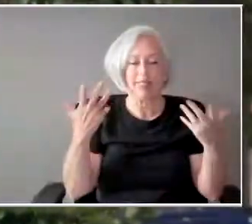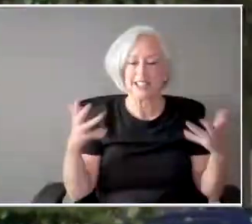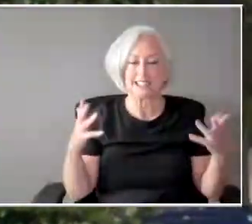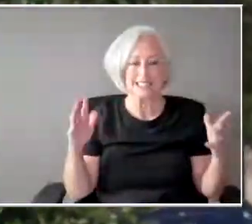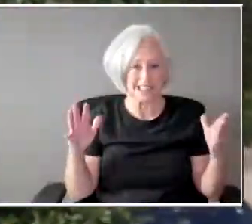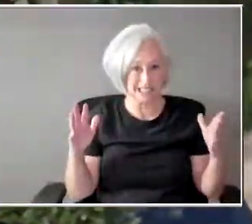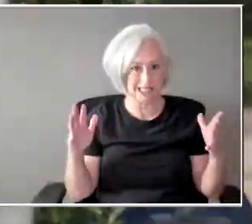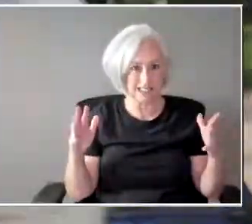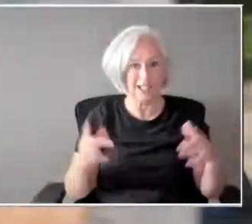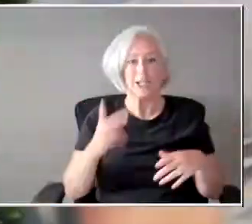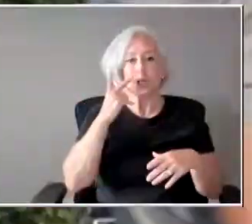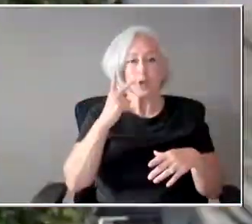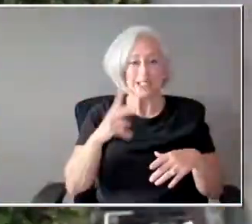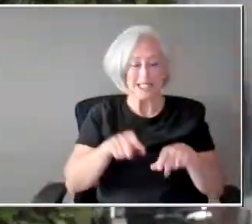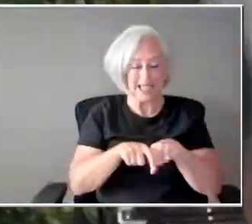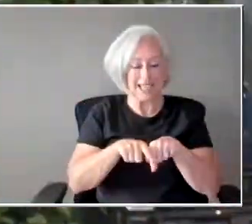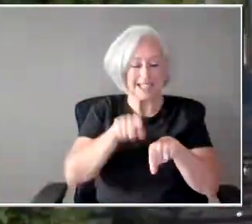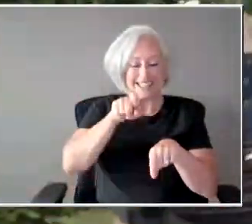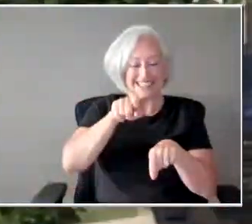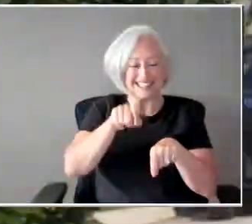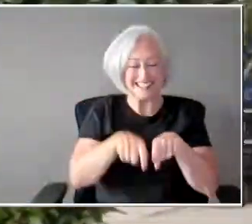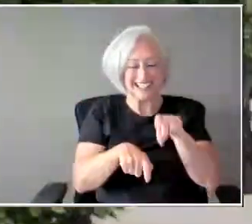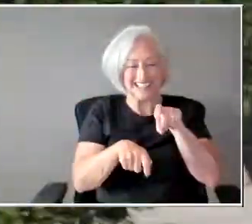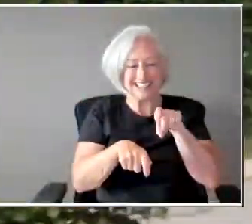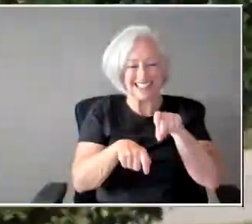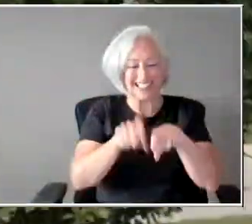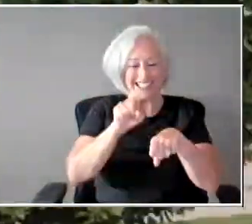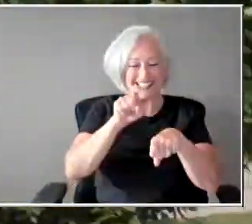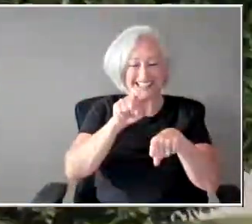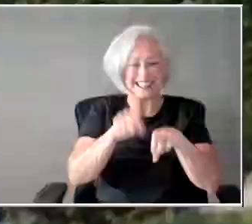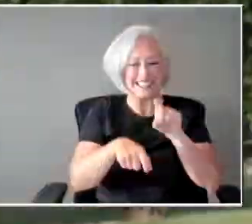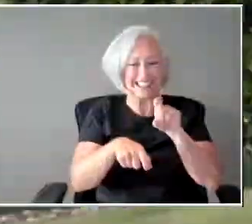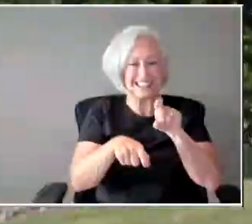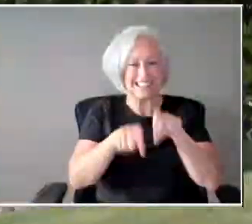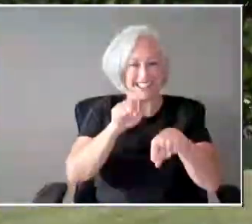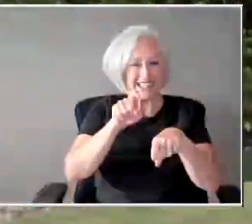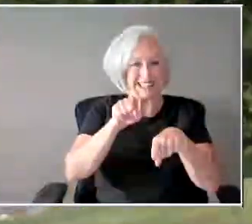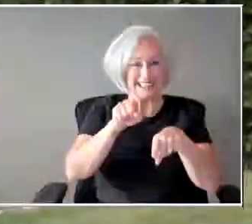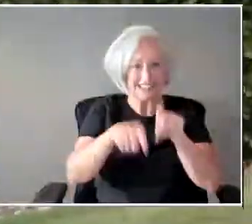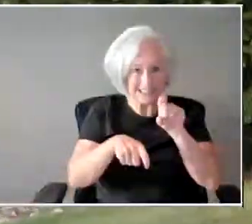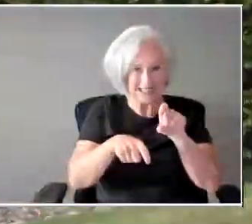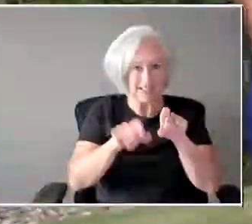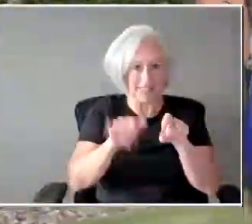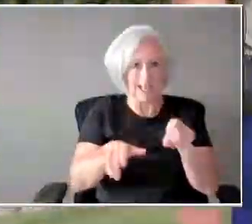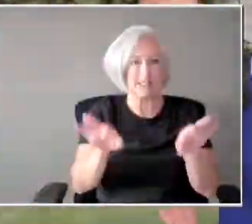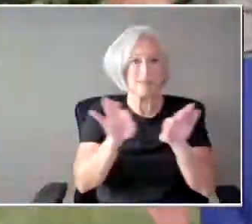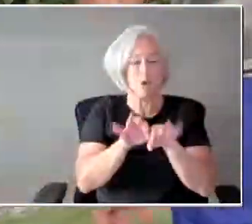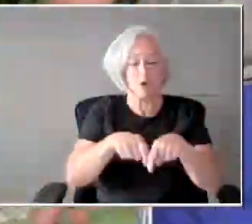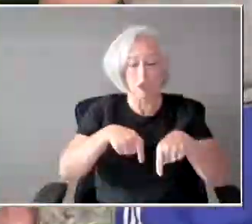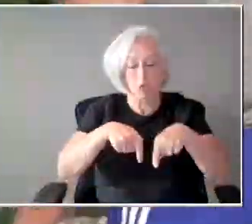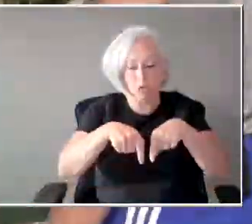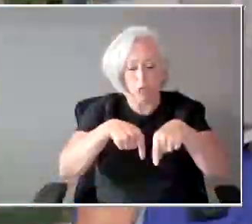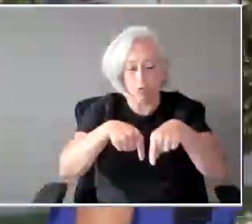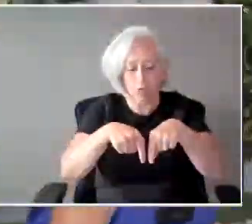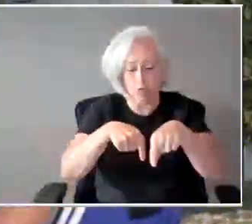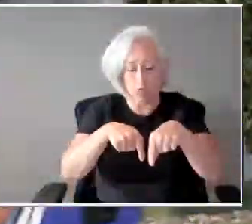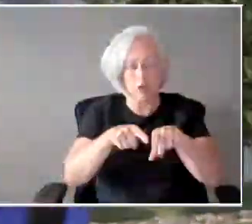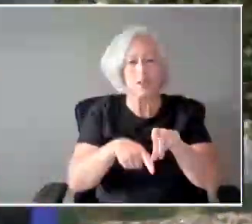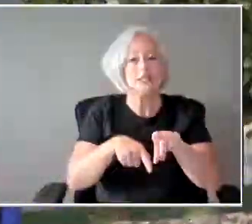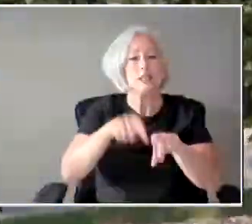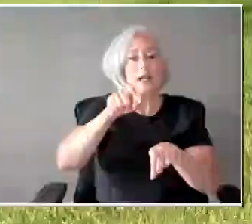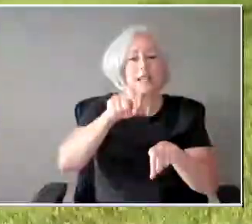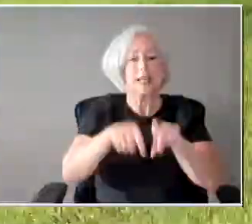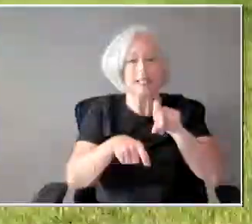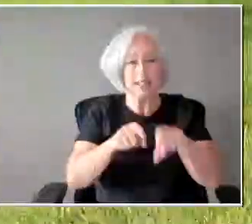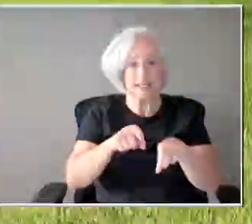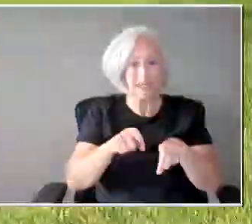up nice and high. That's what you really want to focus on. And then, most importantly, I would always walk back down. That's going to be safer on the joints.